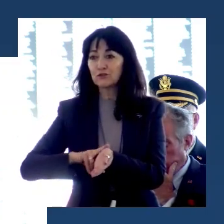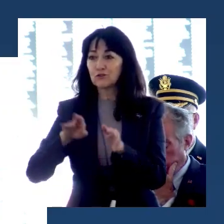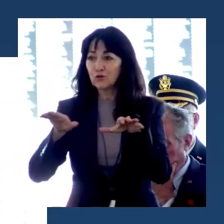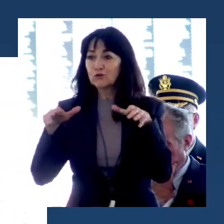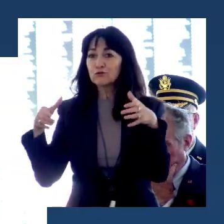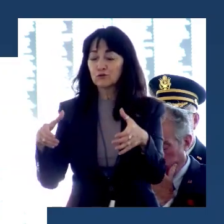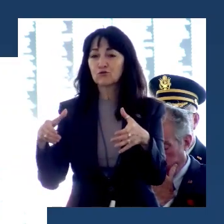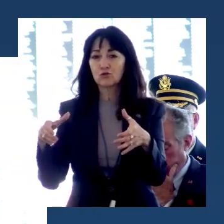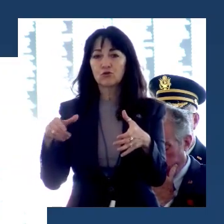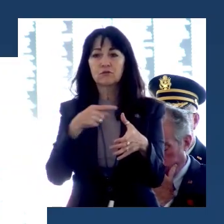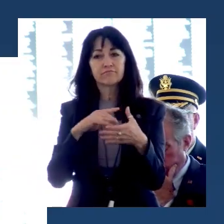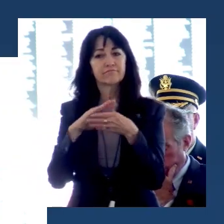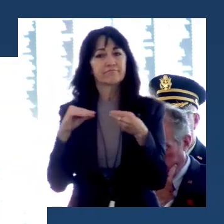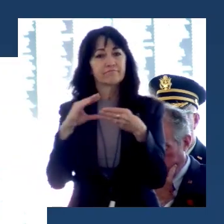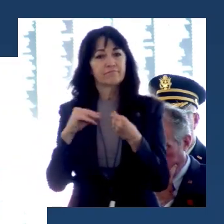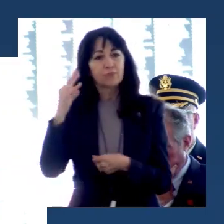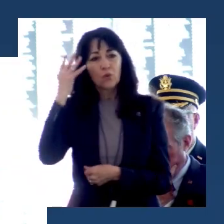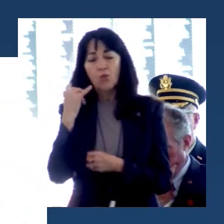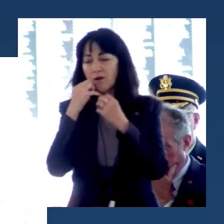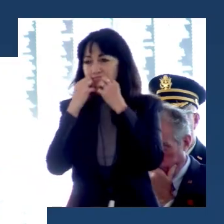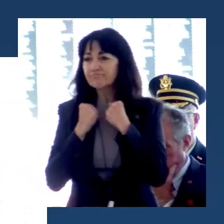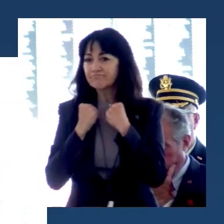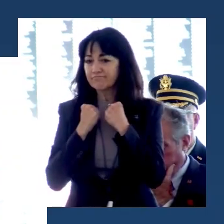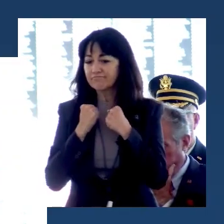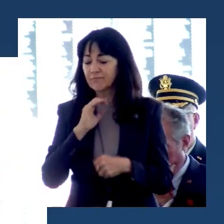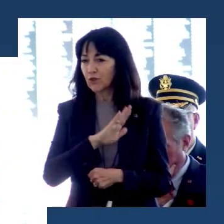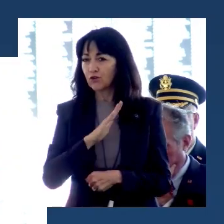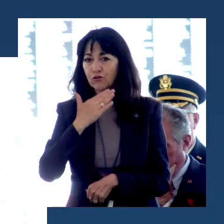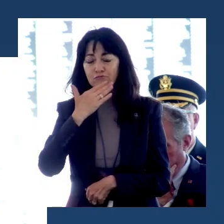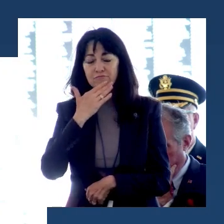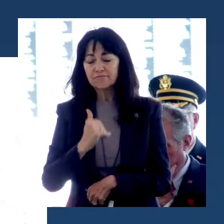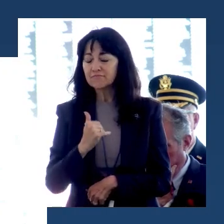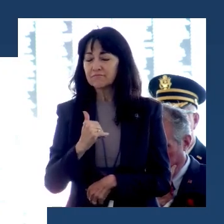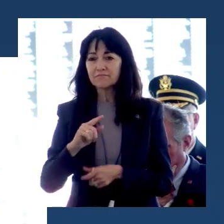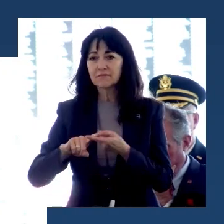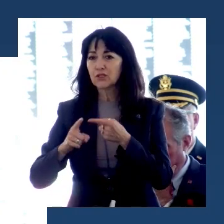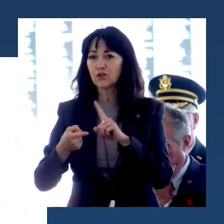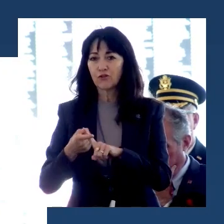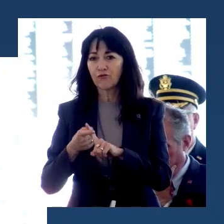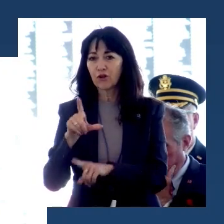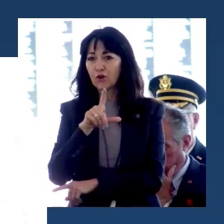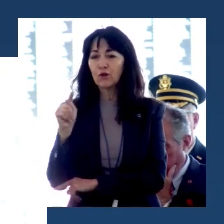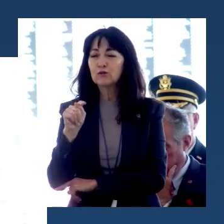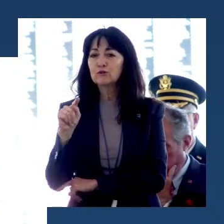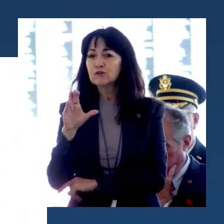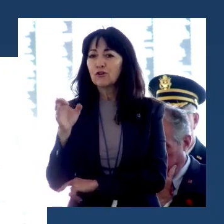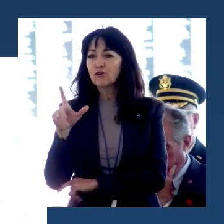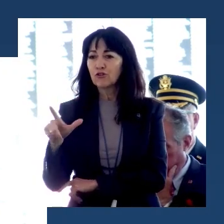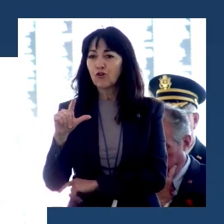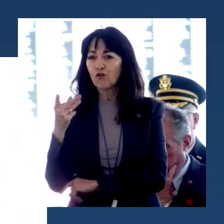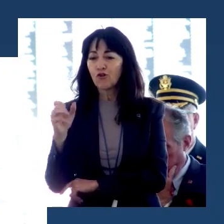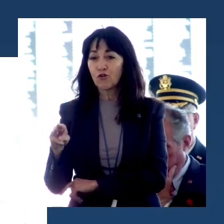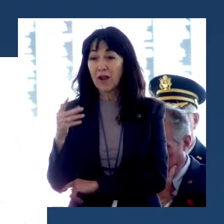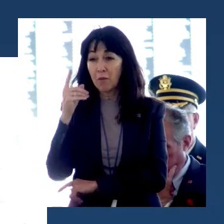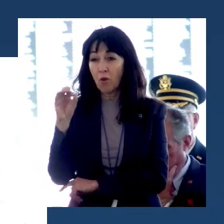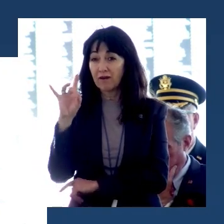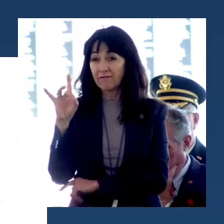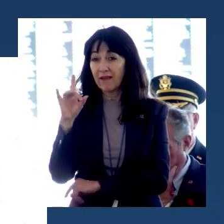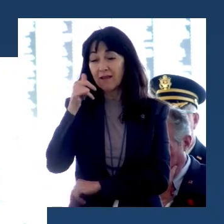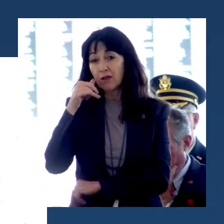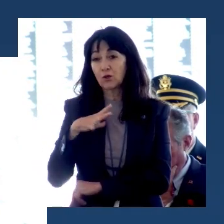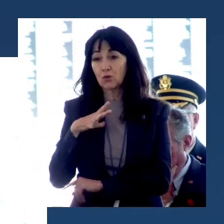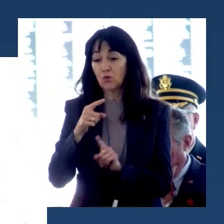talked about why it matters. And her dear friend, best friend, Lieutenant Colonel Graham, is one of 8 women on